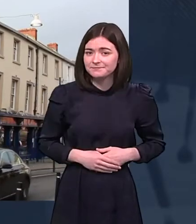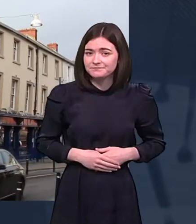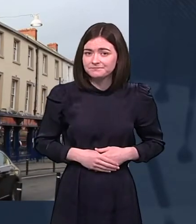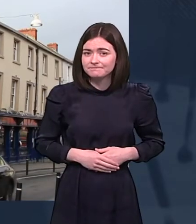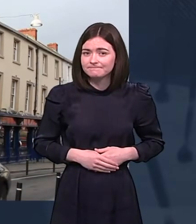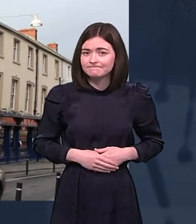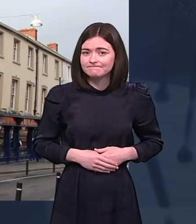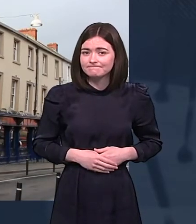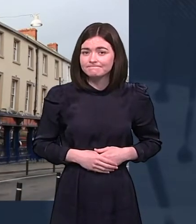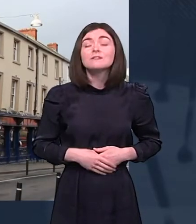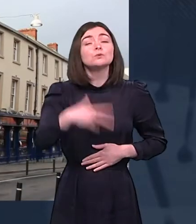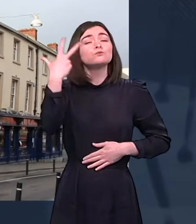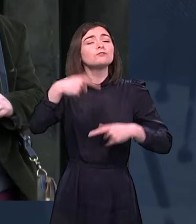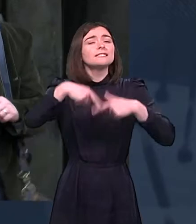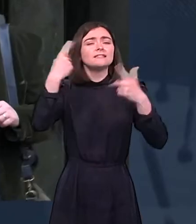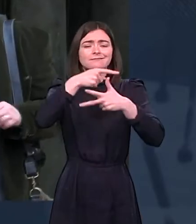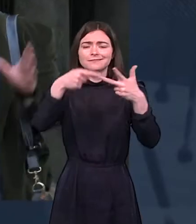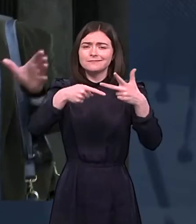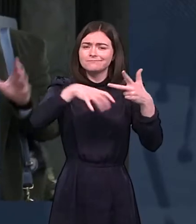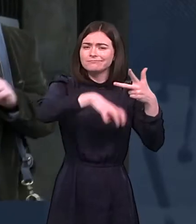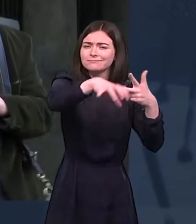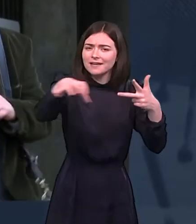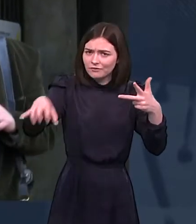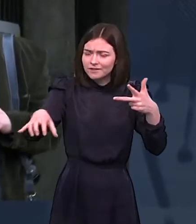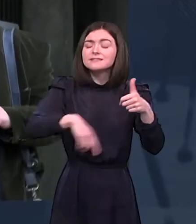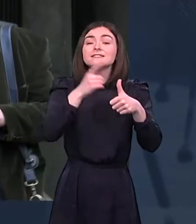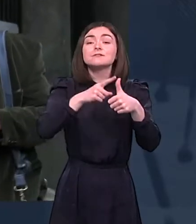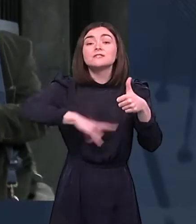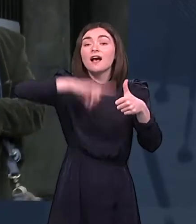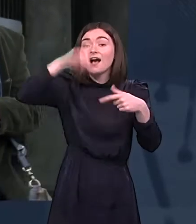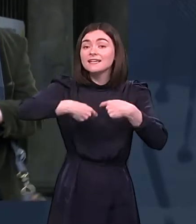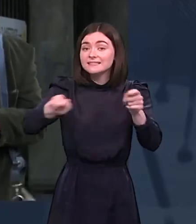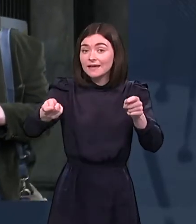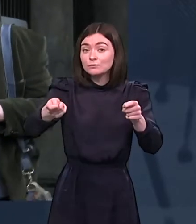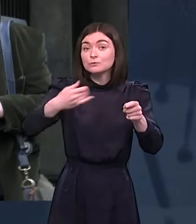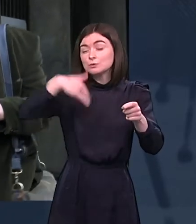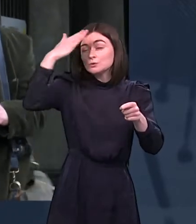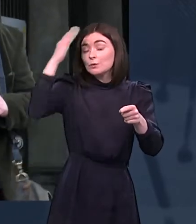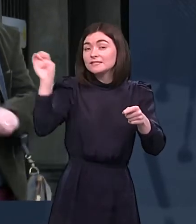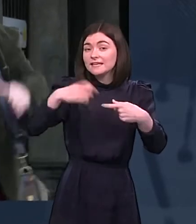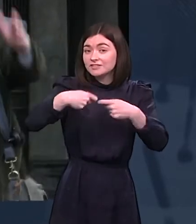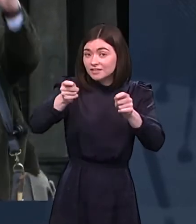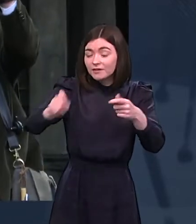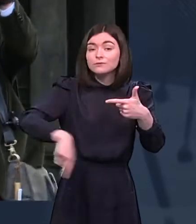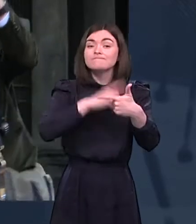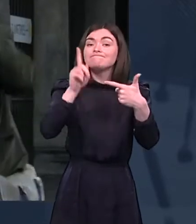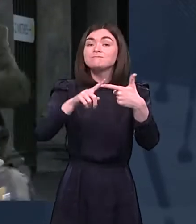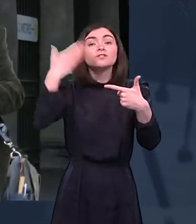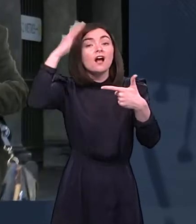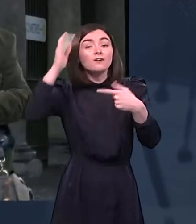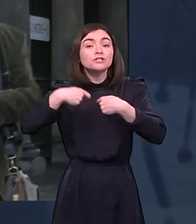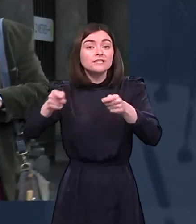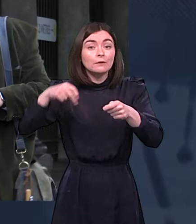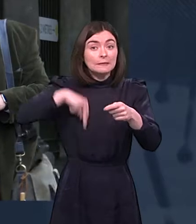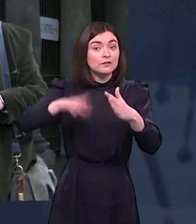There were 3 areas in the city of Kilkenny. There was High Town, later known as English Town. We had Irish Town down at the cathedral where we come